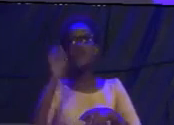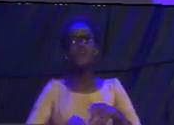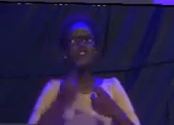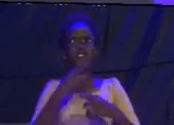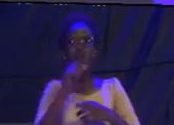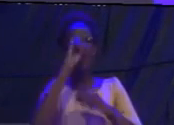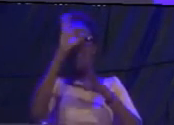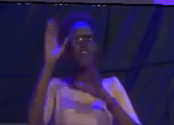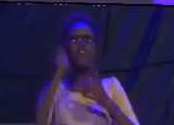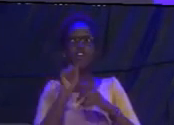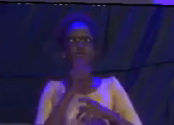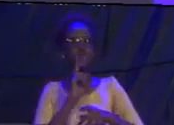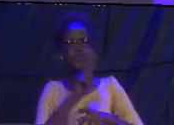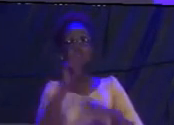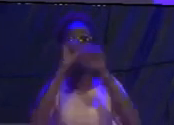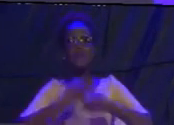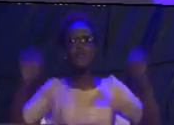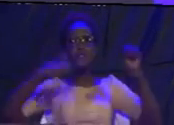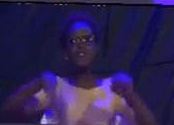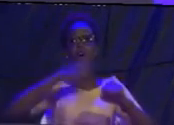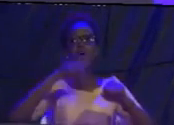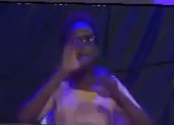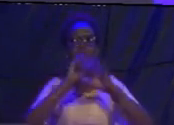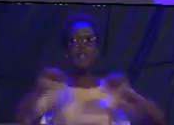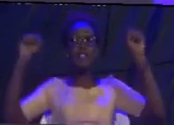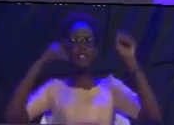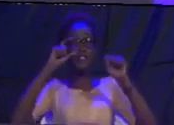2063. Yo muri Africa Union ya